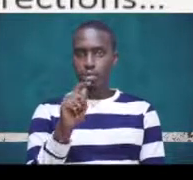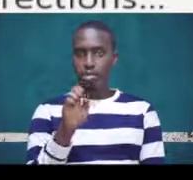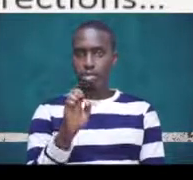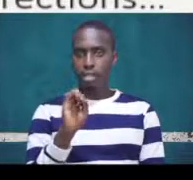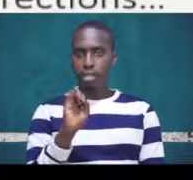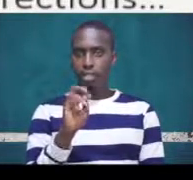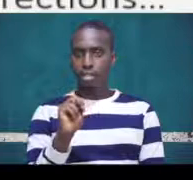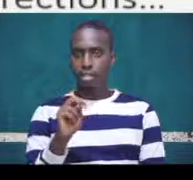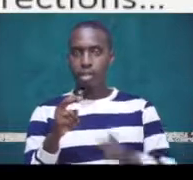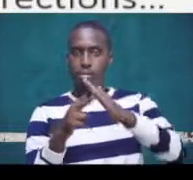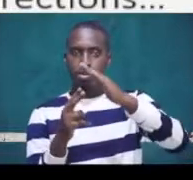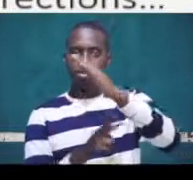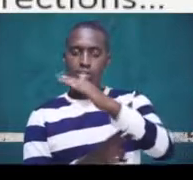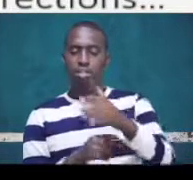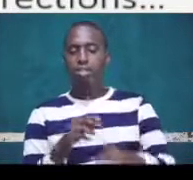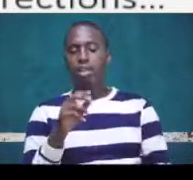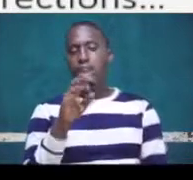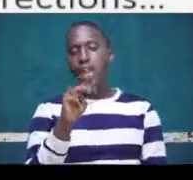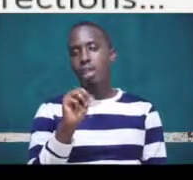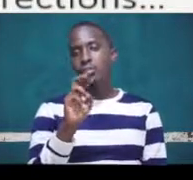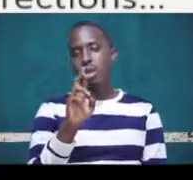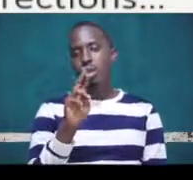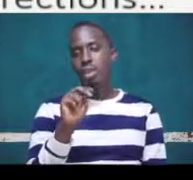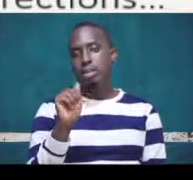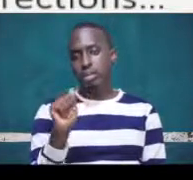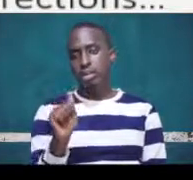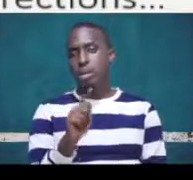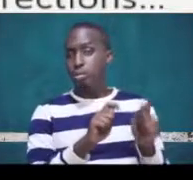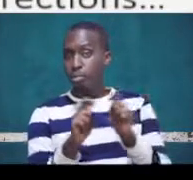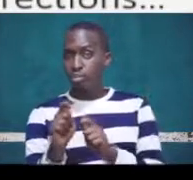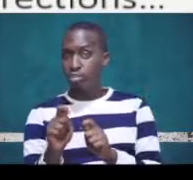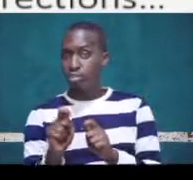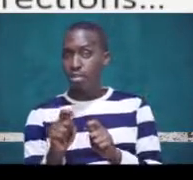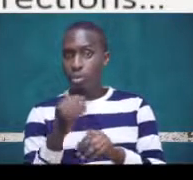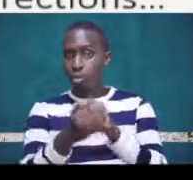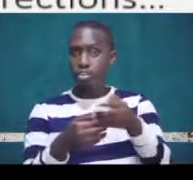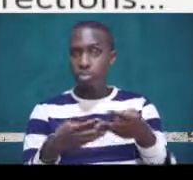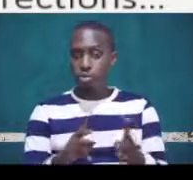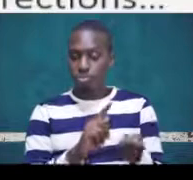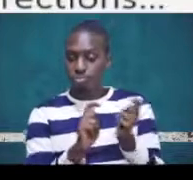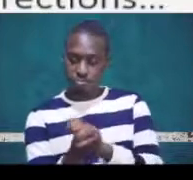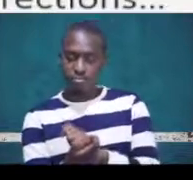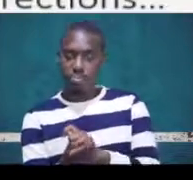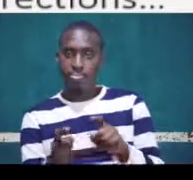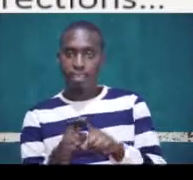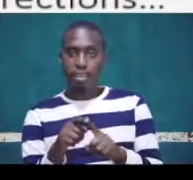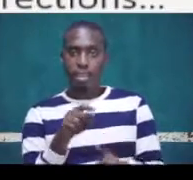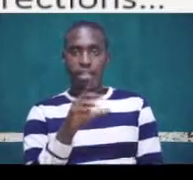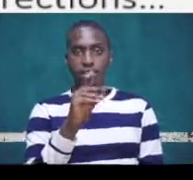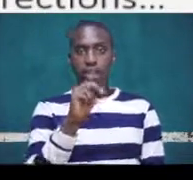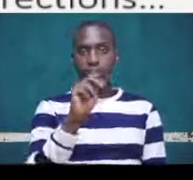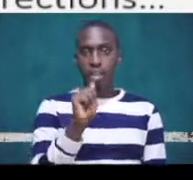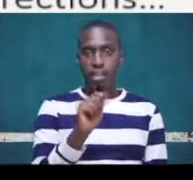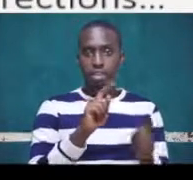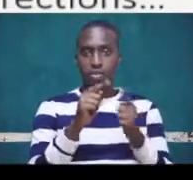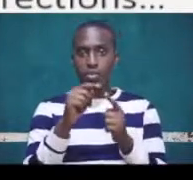Bridge is mRNA. The process is transcription from DNA to mRNA, and then we